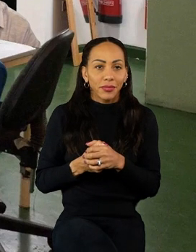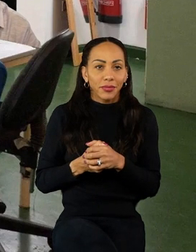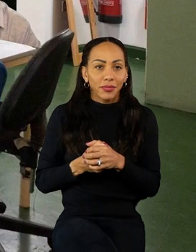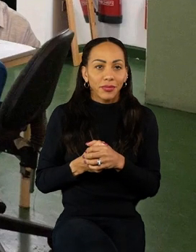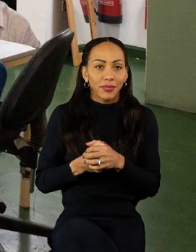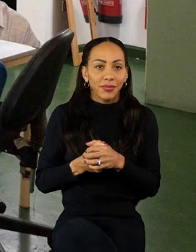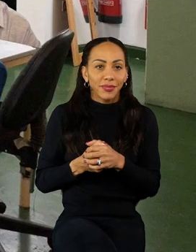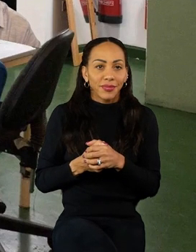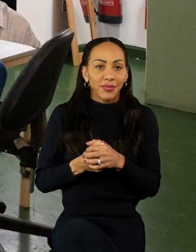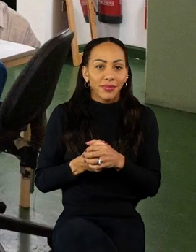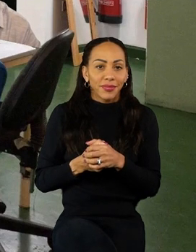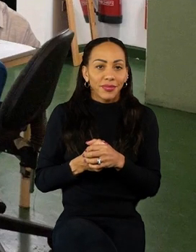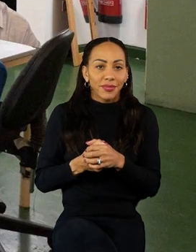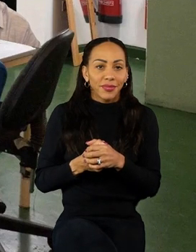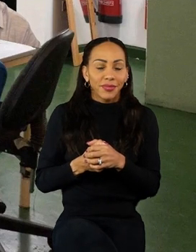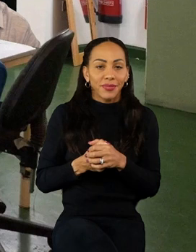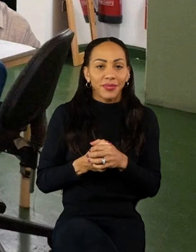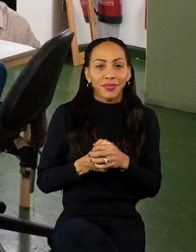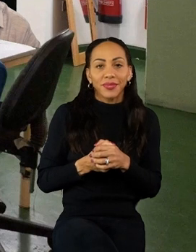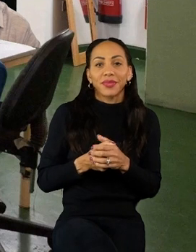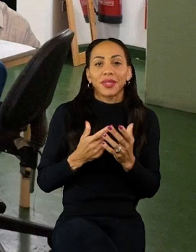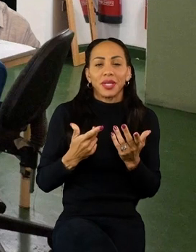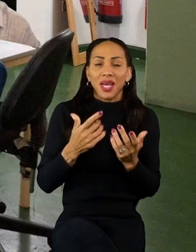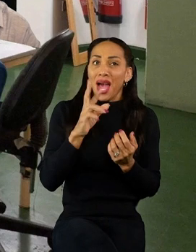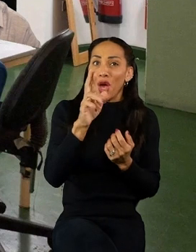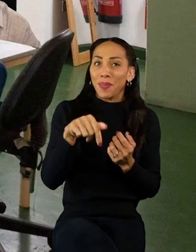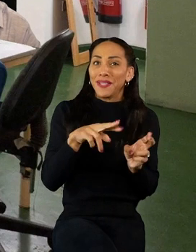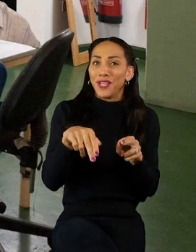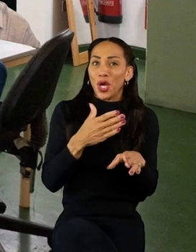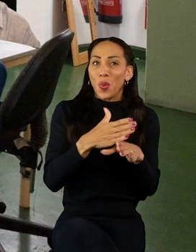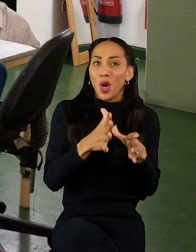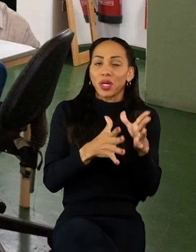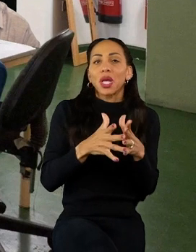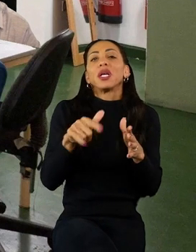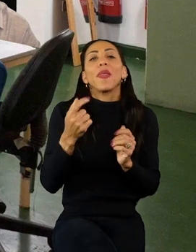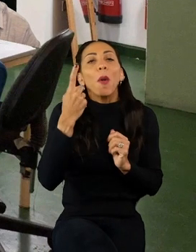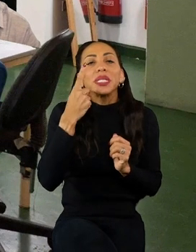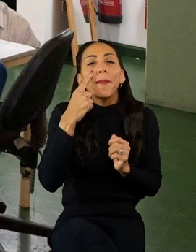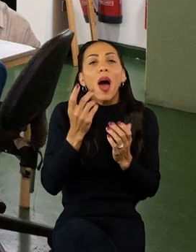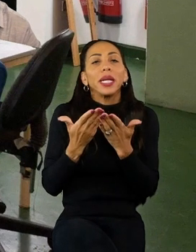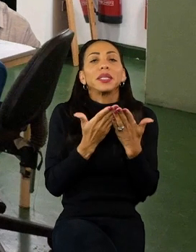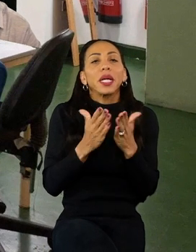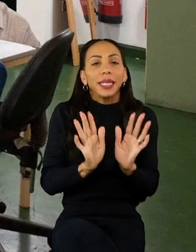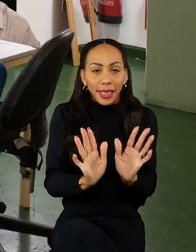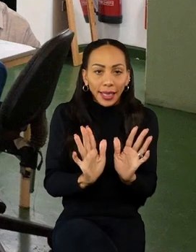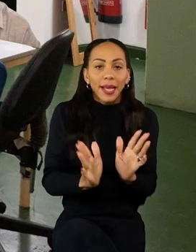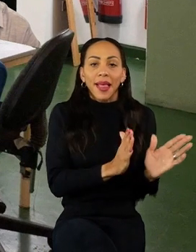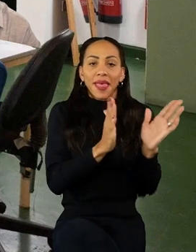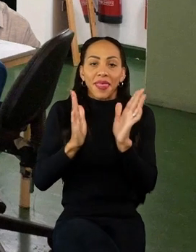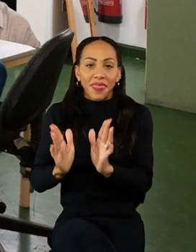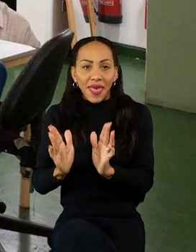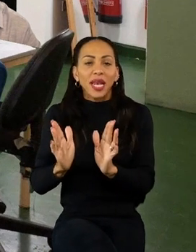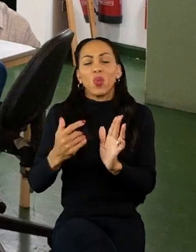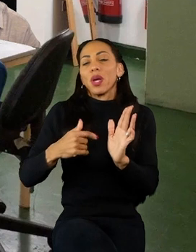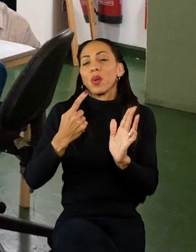short, I think there's maybe this video will work, but so then after that, that was really the pilot study for this project. So then we worked